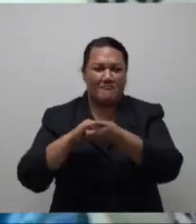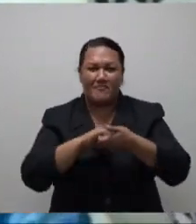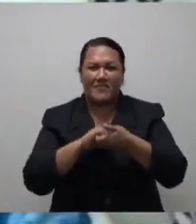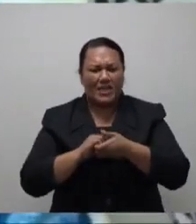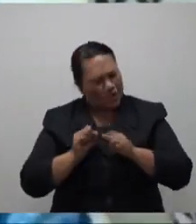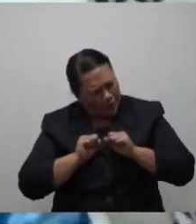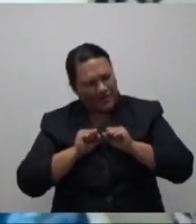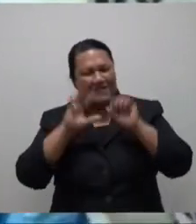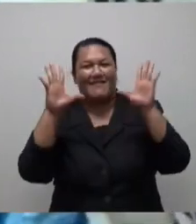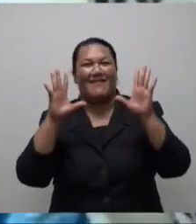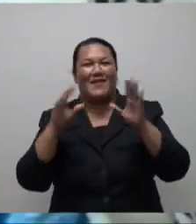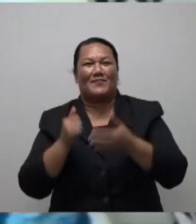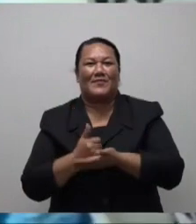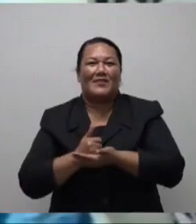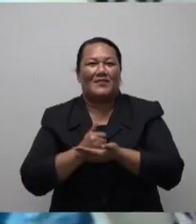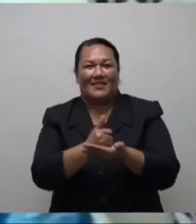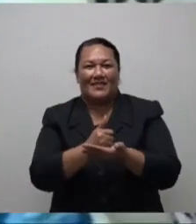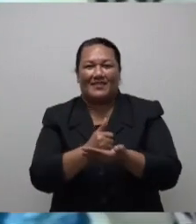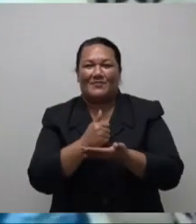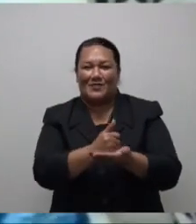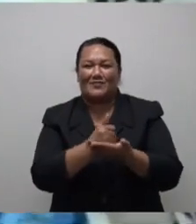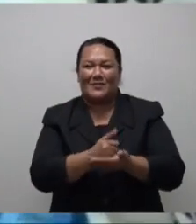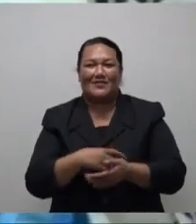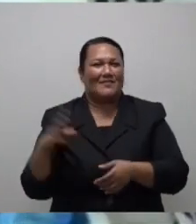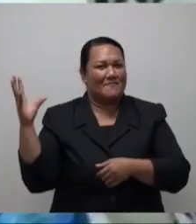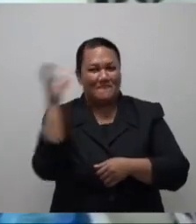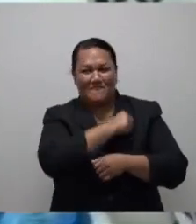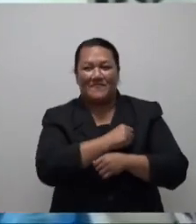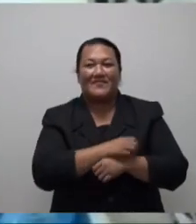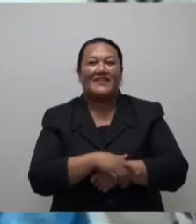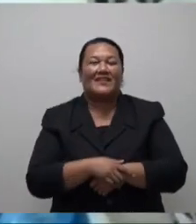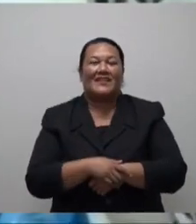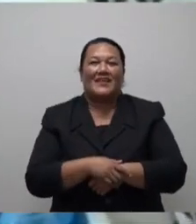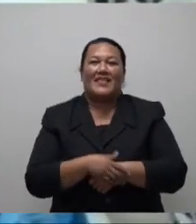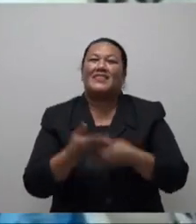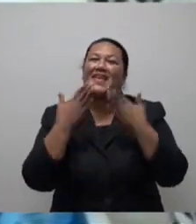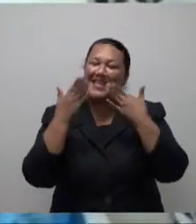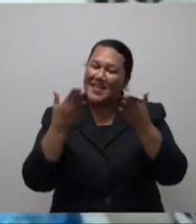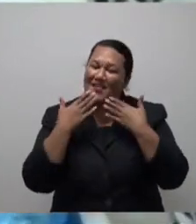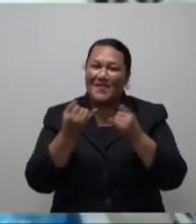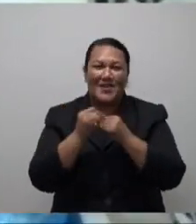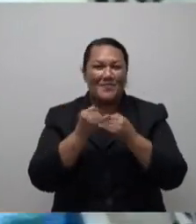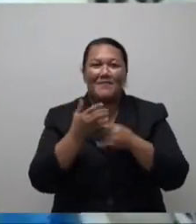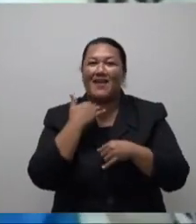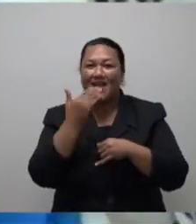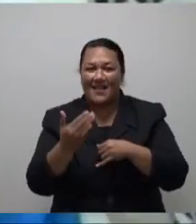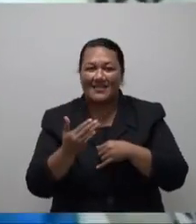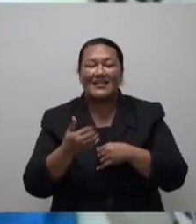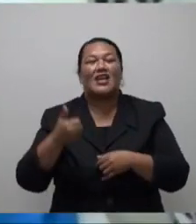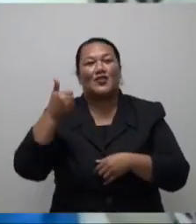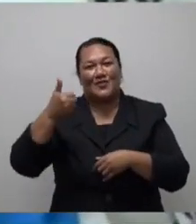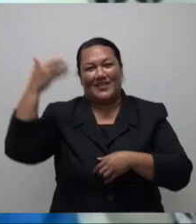because together we can. Thank you very much. Valelevu, and good evening.